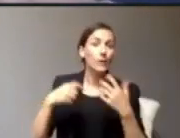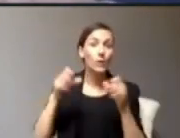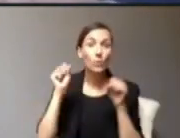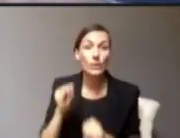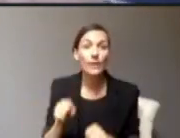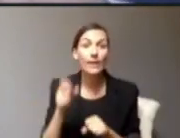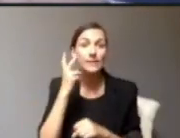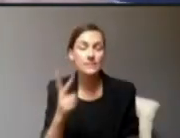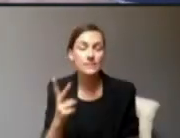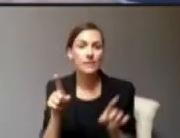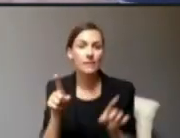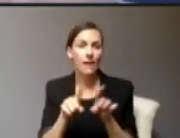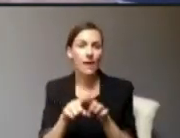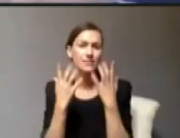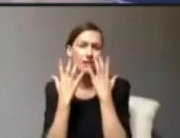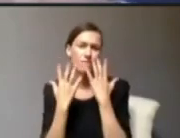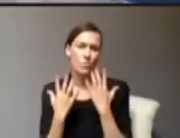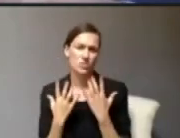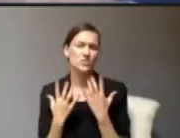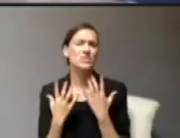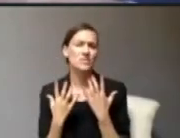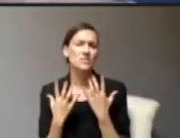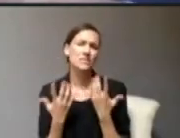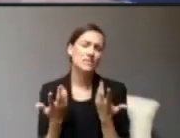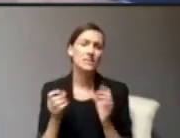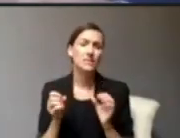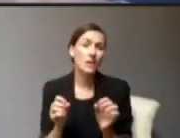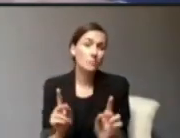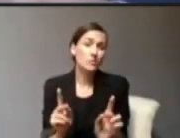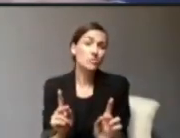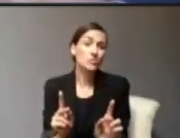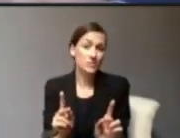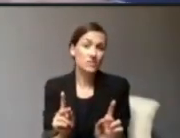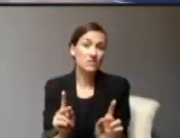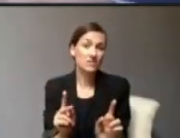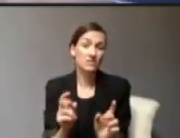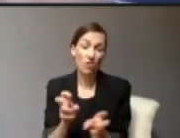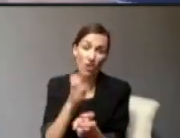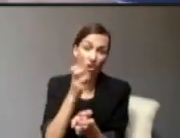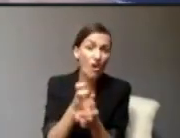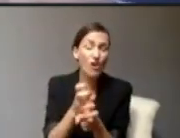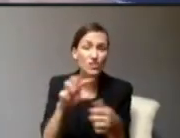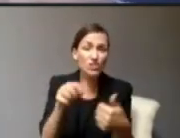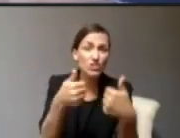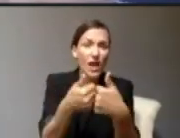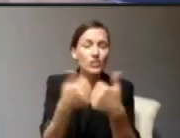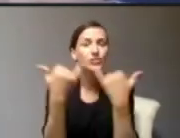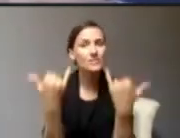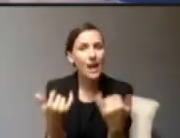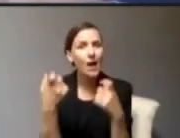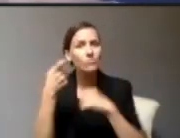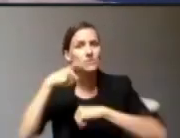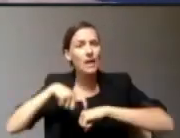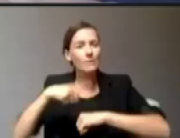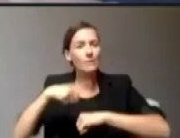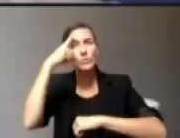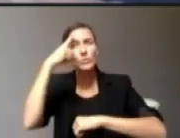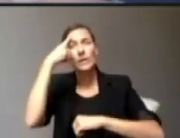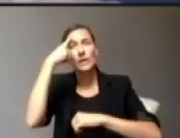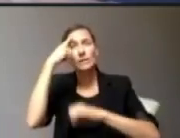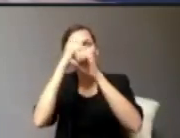this as, unfortunately, an opportunity brought on by some difficult times to think creatively